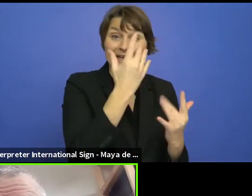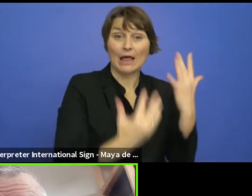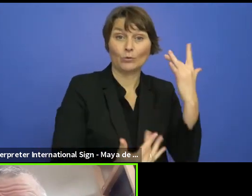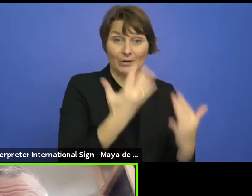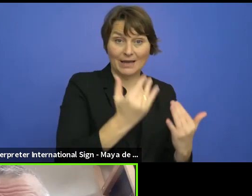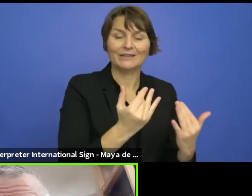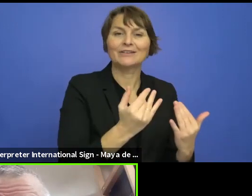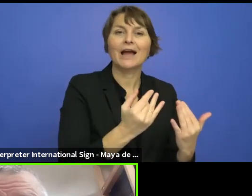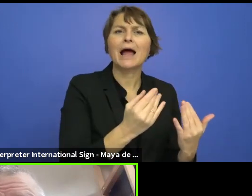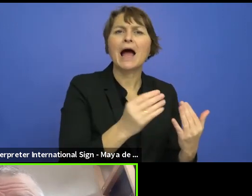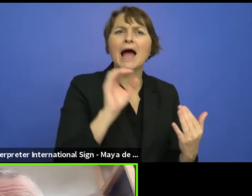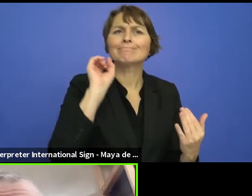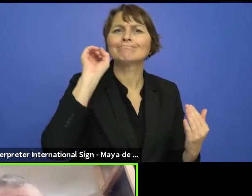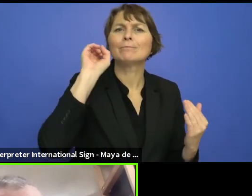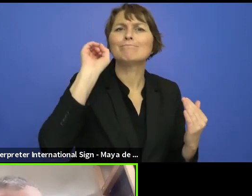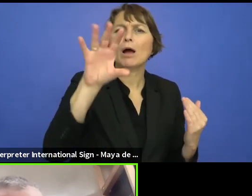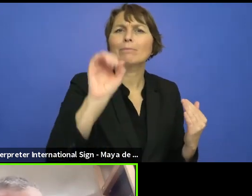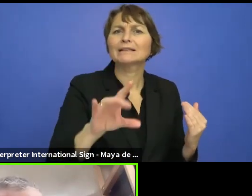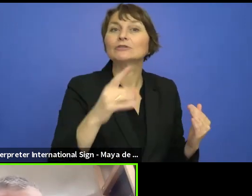the most important thing is